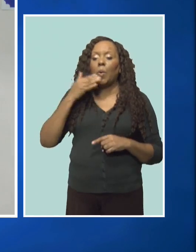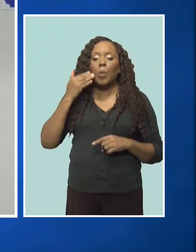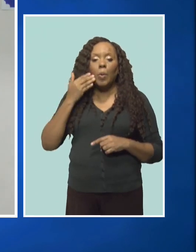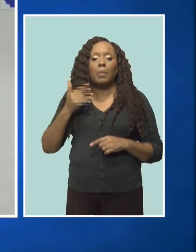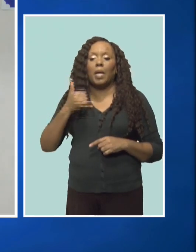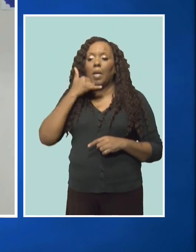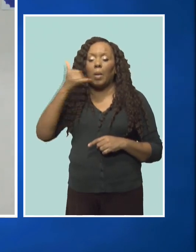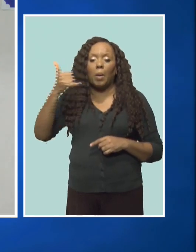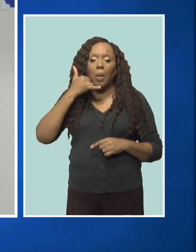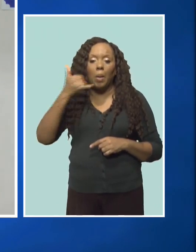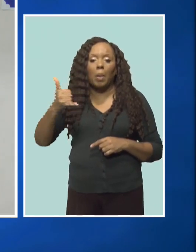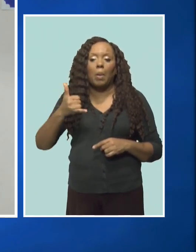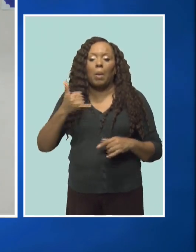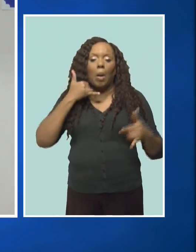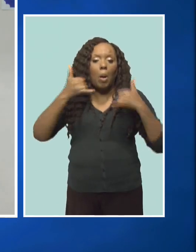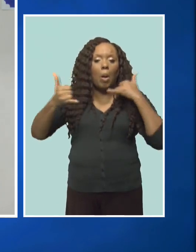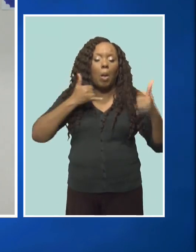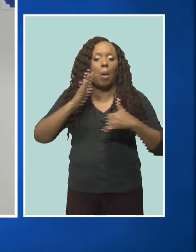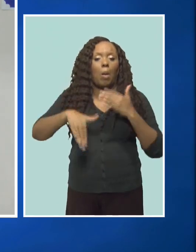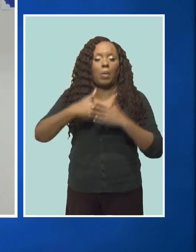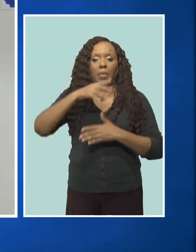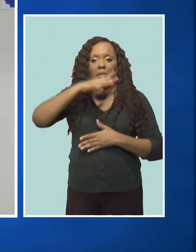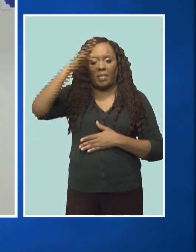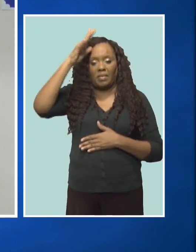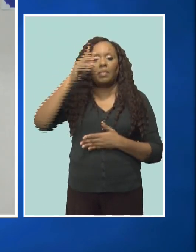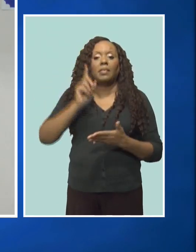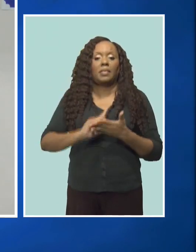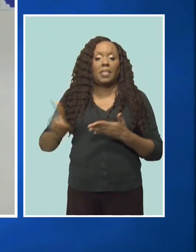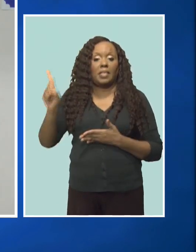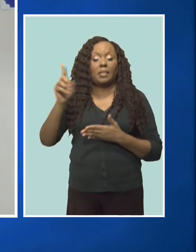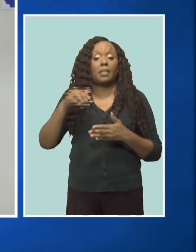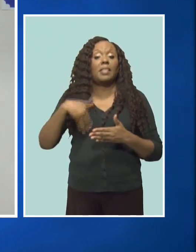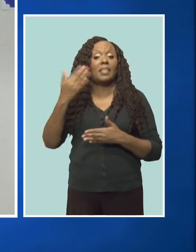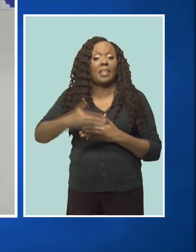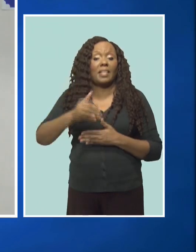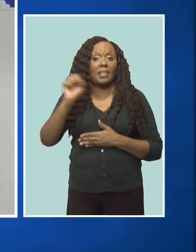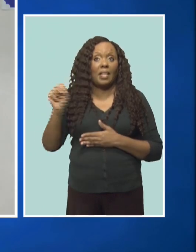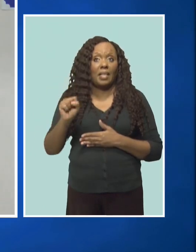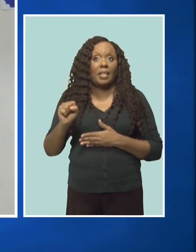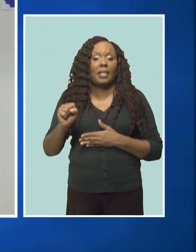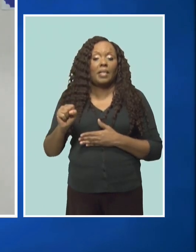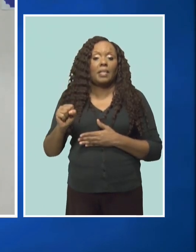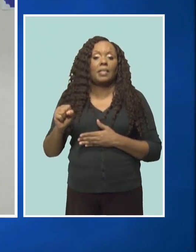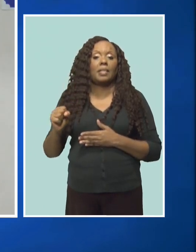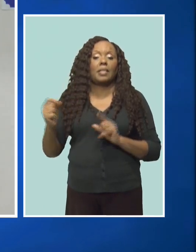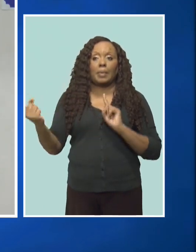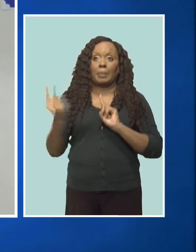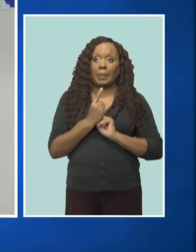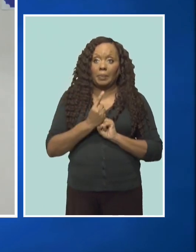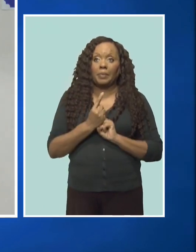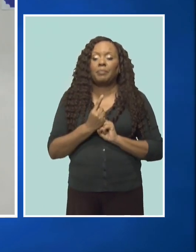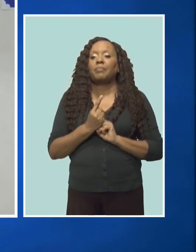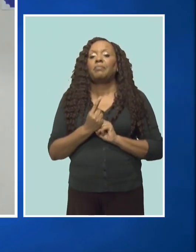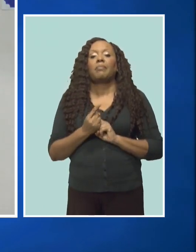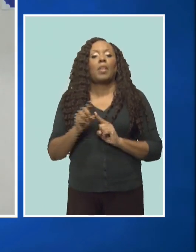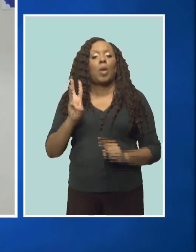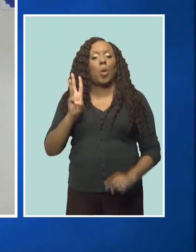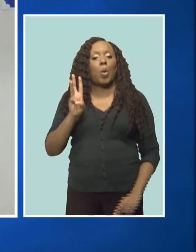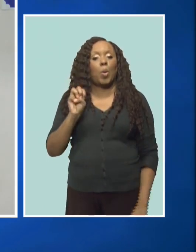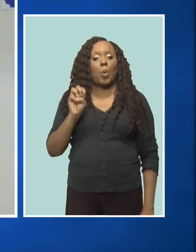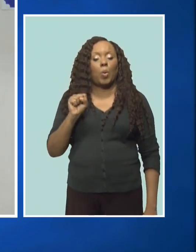parents. From the next Saturday, they were meeting me down by the bus depot by fire station, Western St.